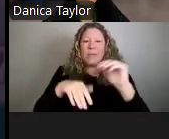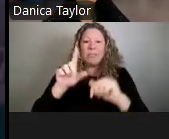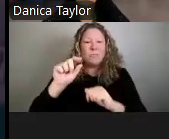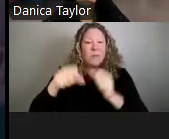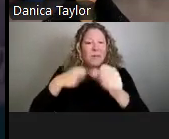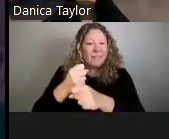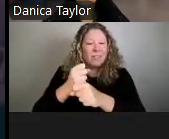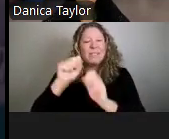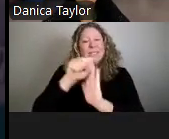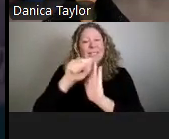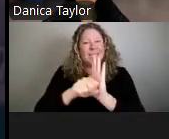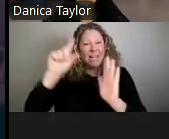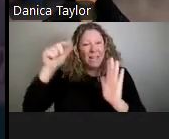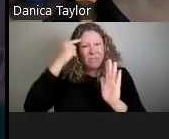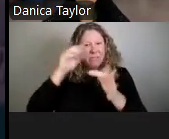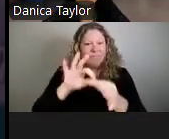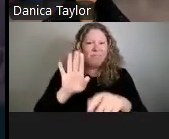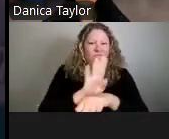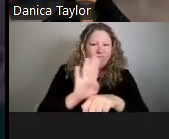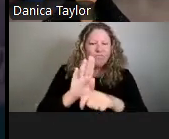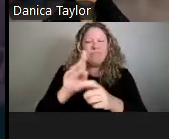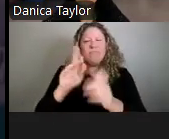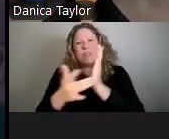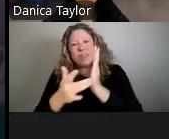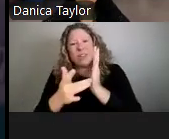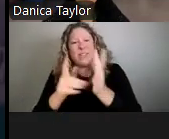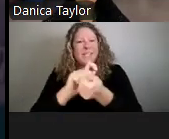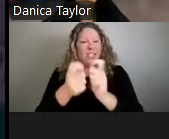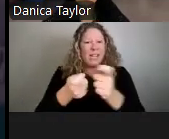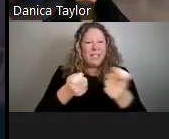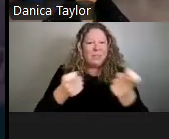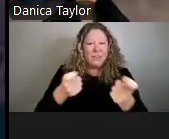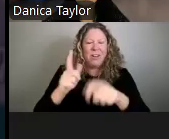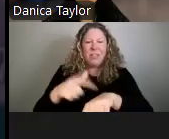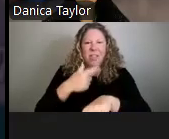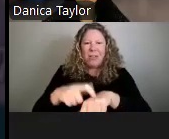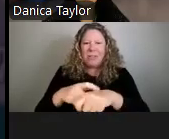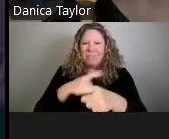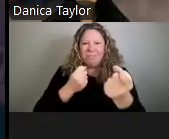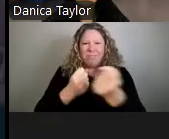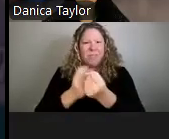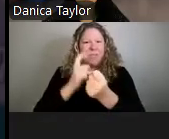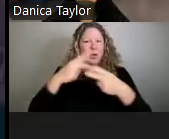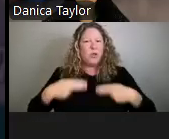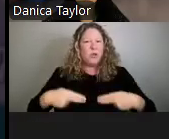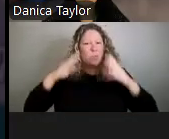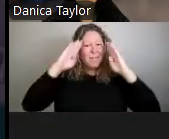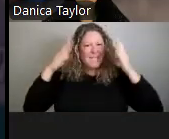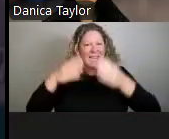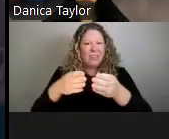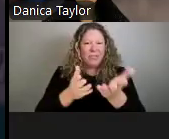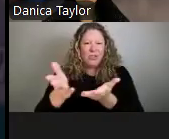government across business, technology, and change management, and is a longtime champion for human-centered service in the public